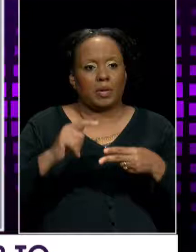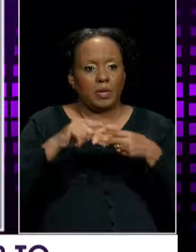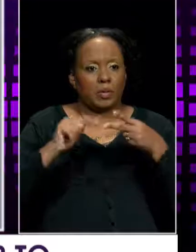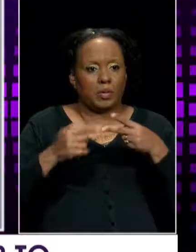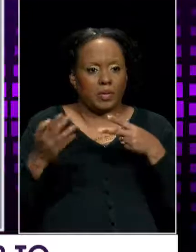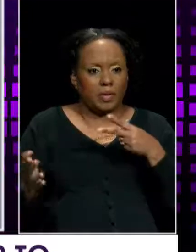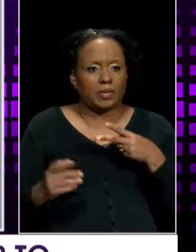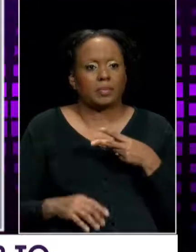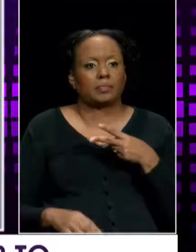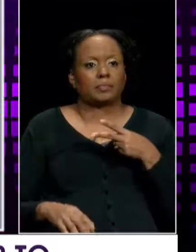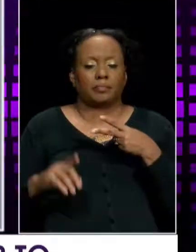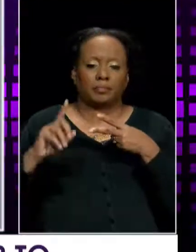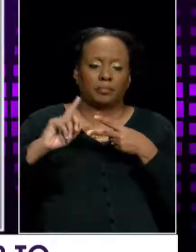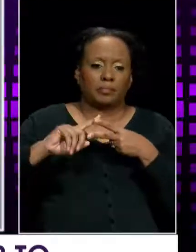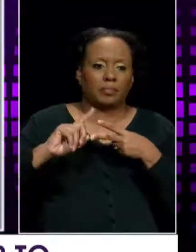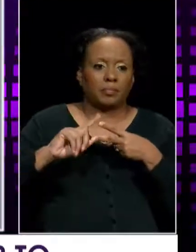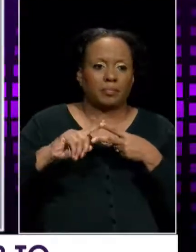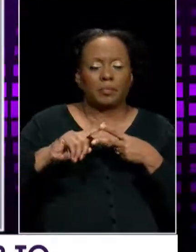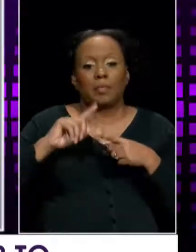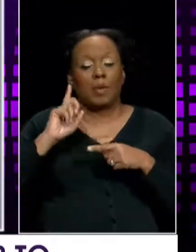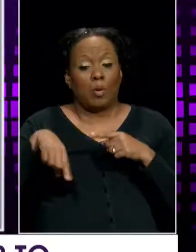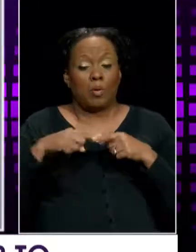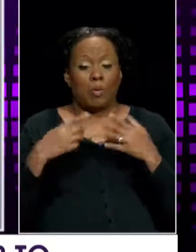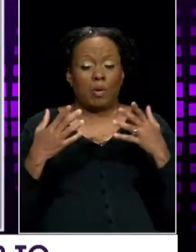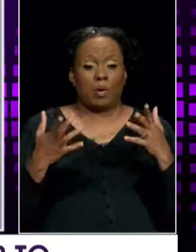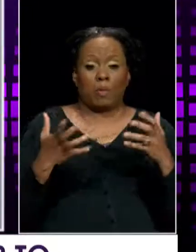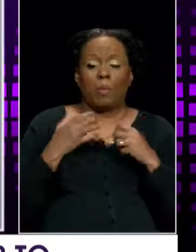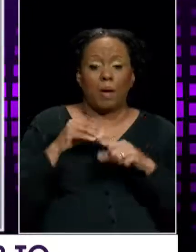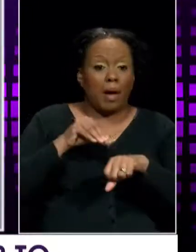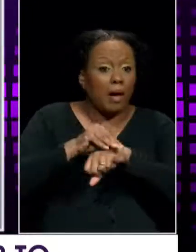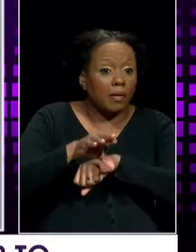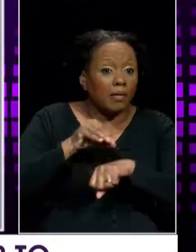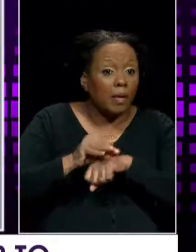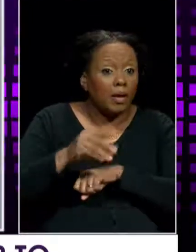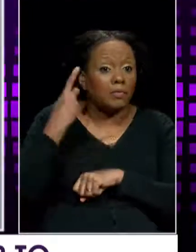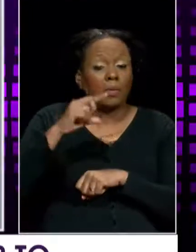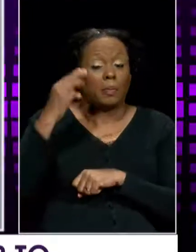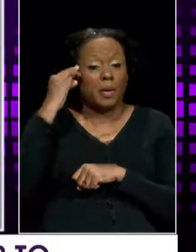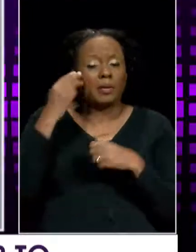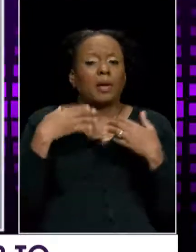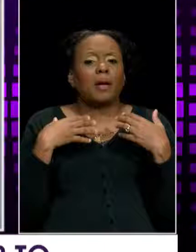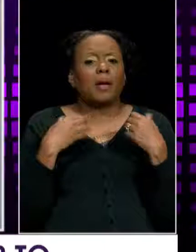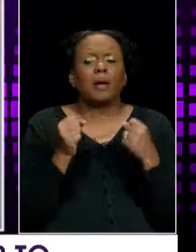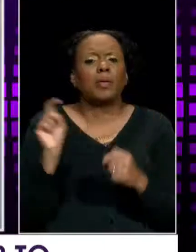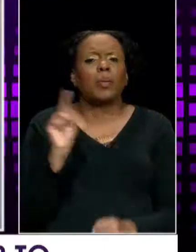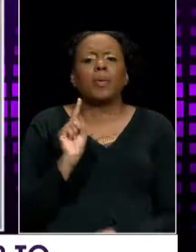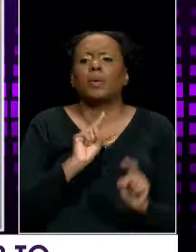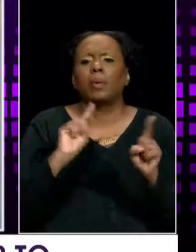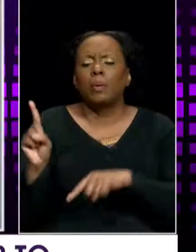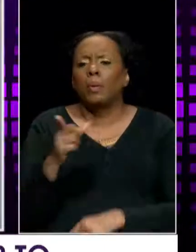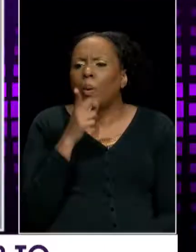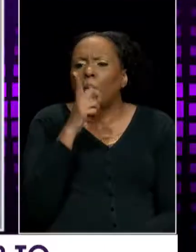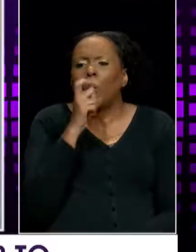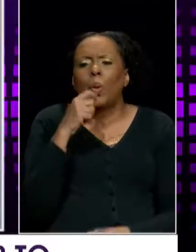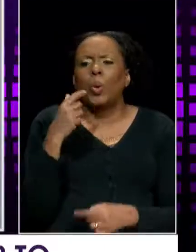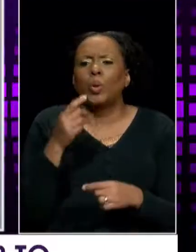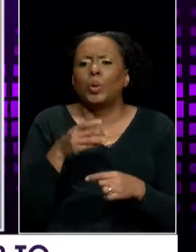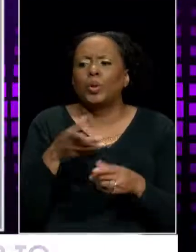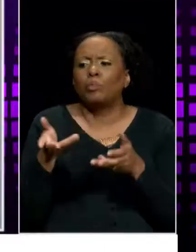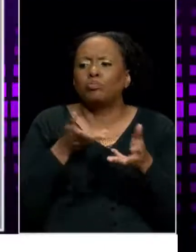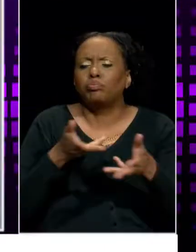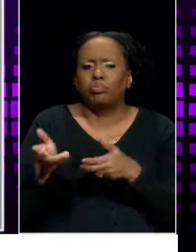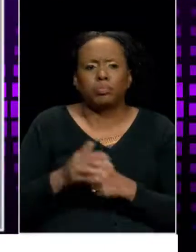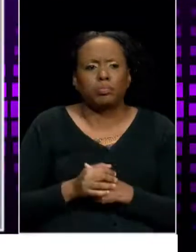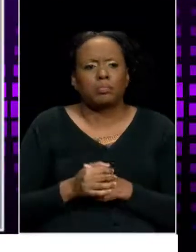do you run to when you need advice on mental health? And something very significant, and I found it very interesting, that 35% of